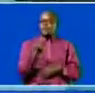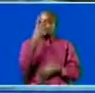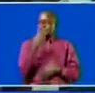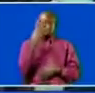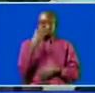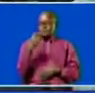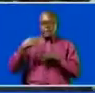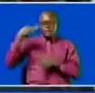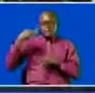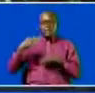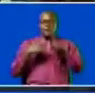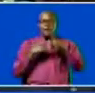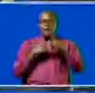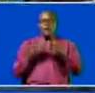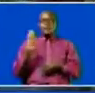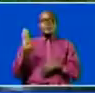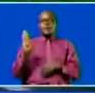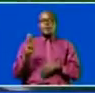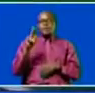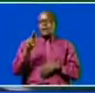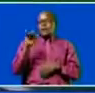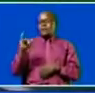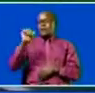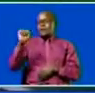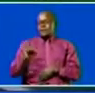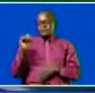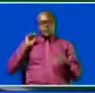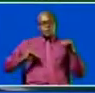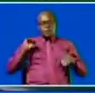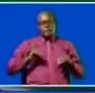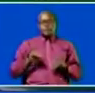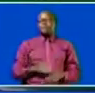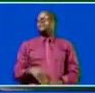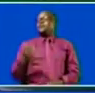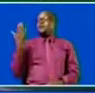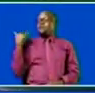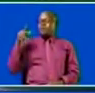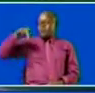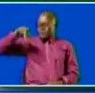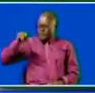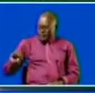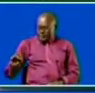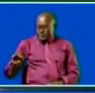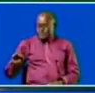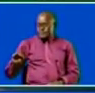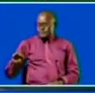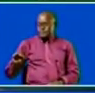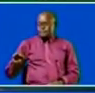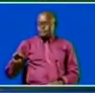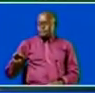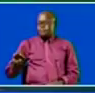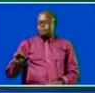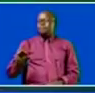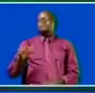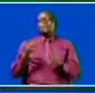the estimated 9 billion shillings National Youth Service scandal, including former Principal Secretary Lilian Omolo.